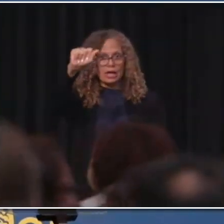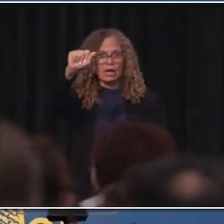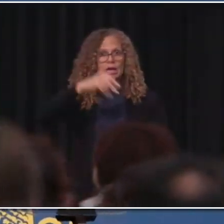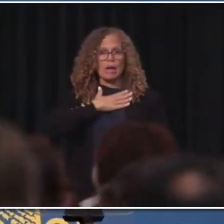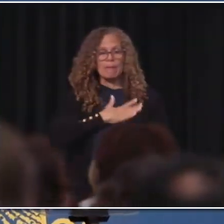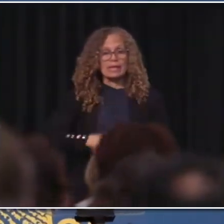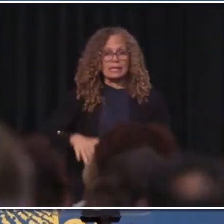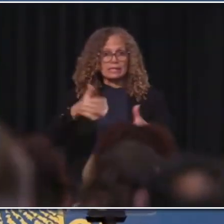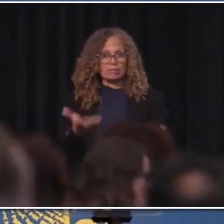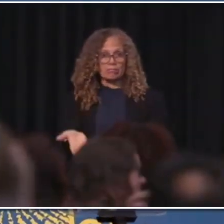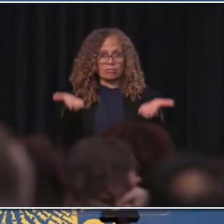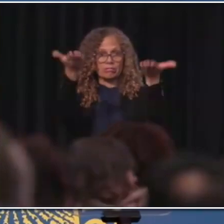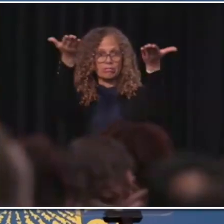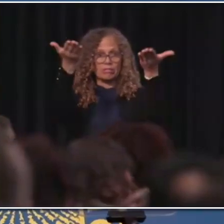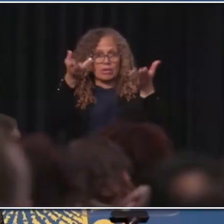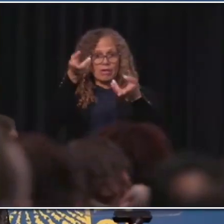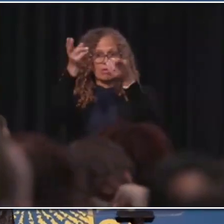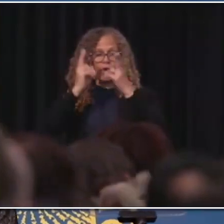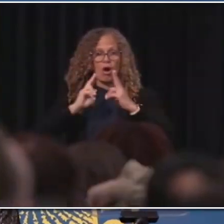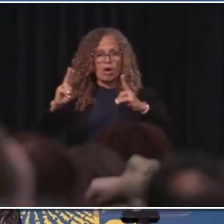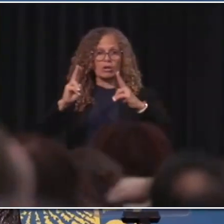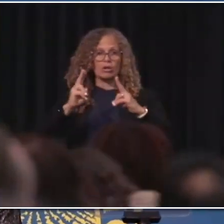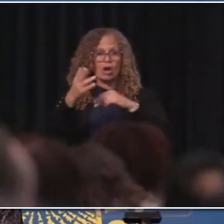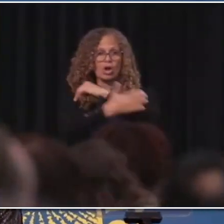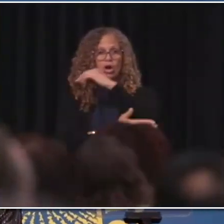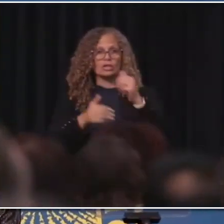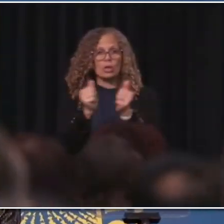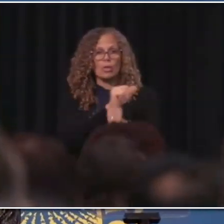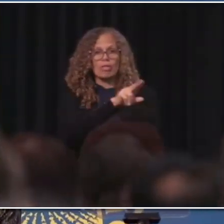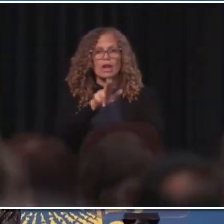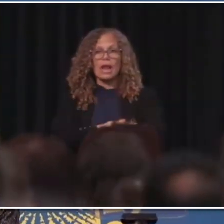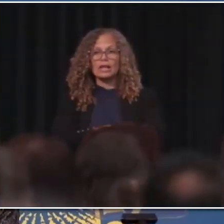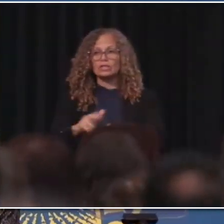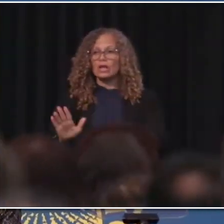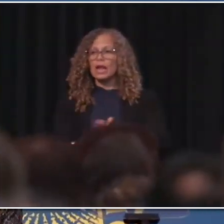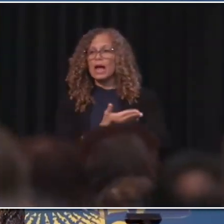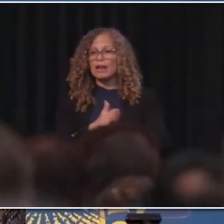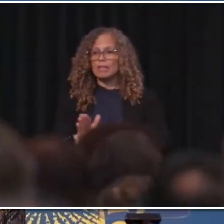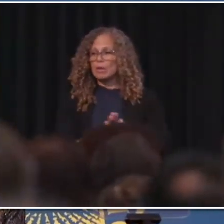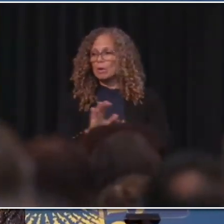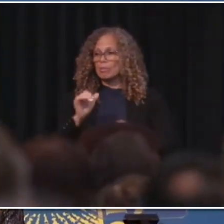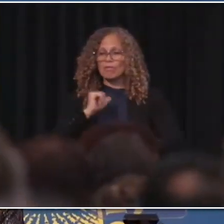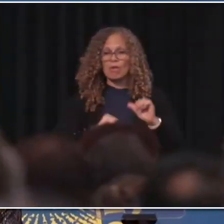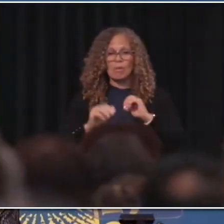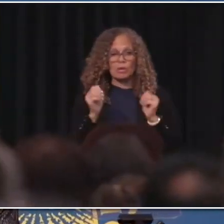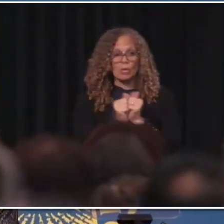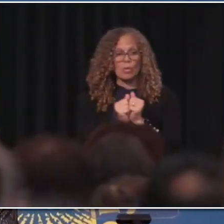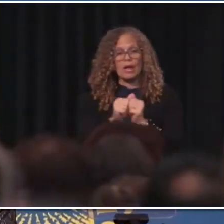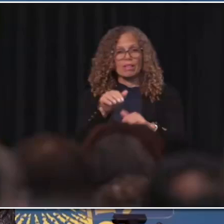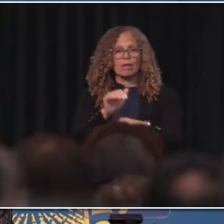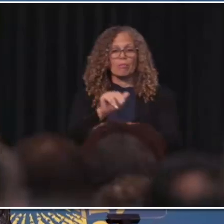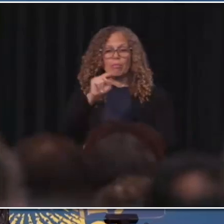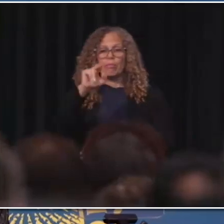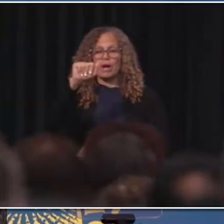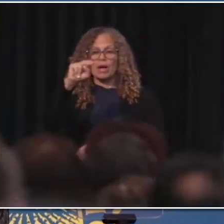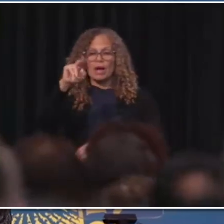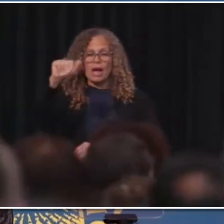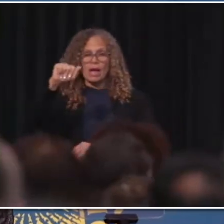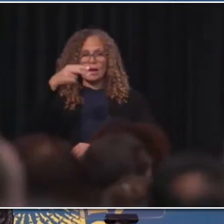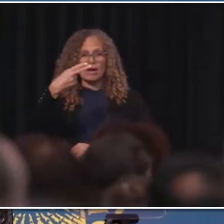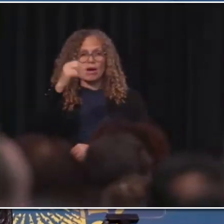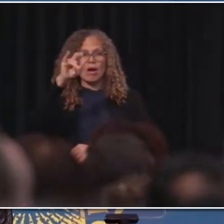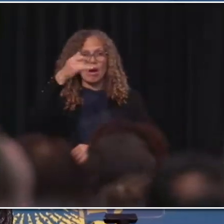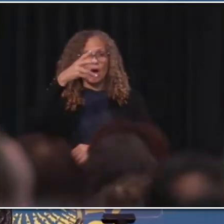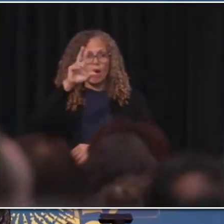please remain standing as we honor our country with the national anthem. That will be performed this evening by Anna Hubbard for the San